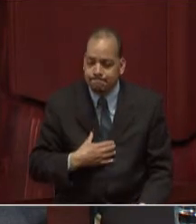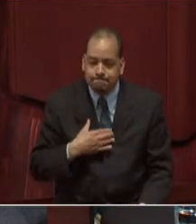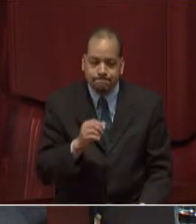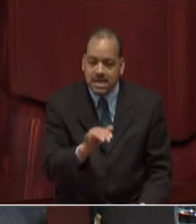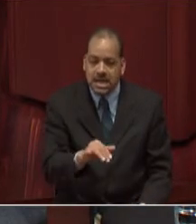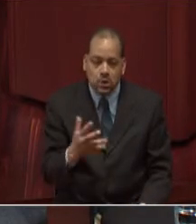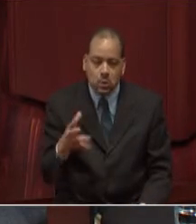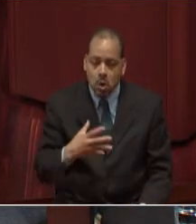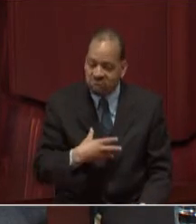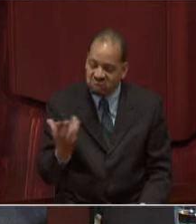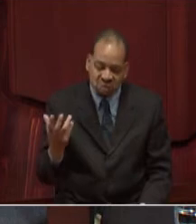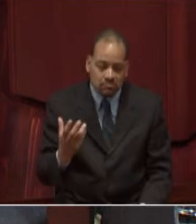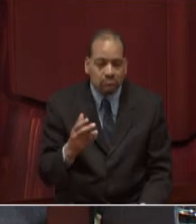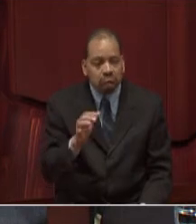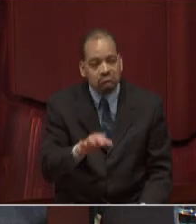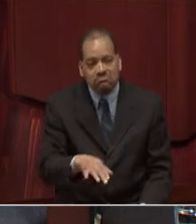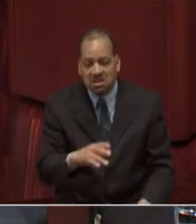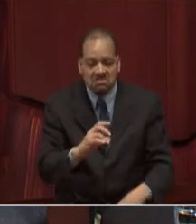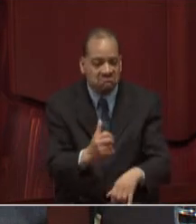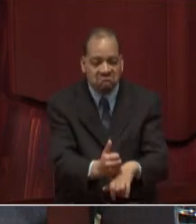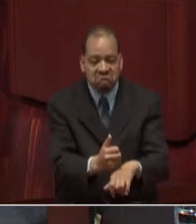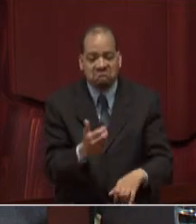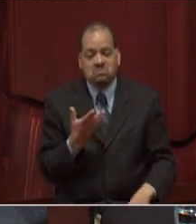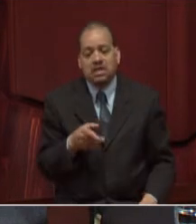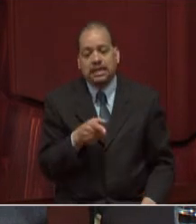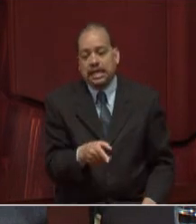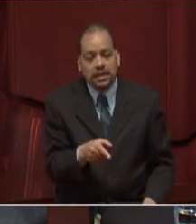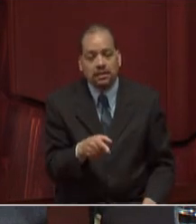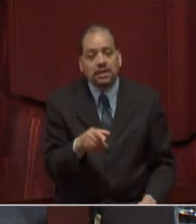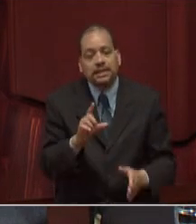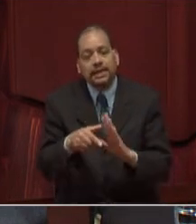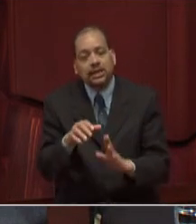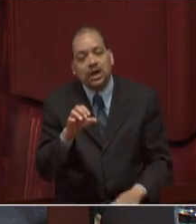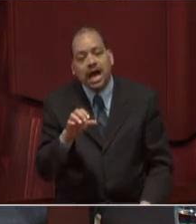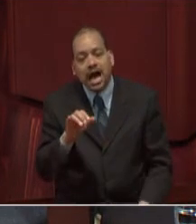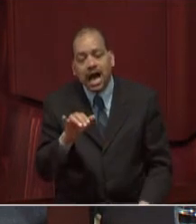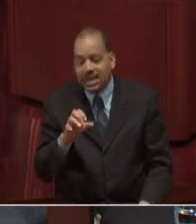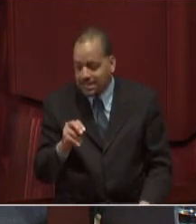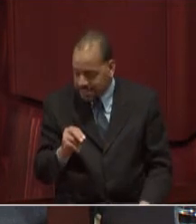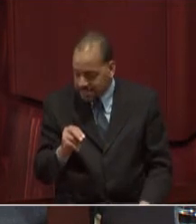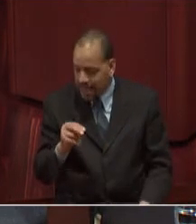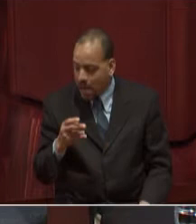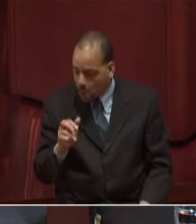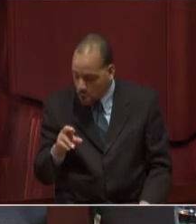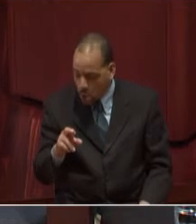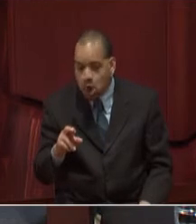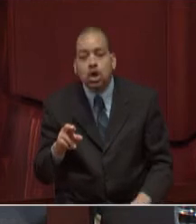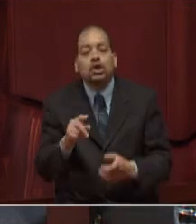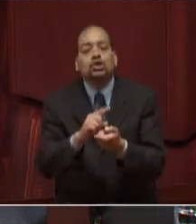was furious about the whole establishment of it, so he never used it. Eisenhower turned it into a military